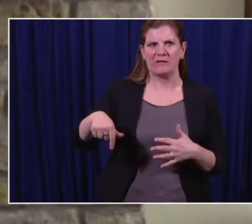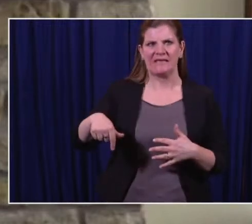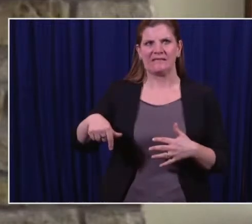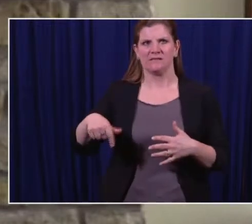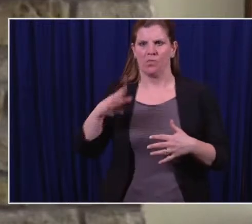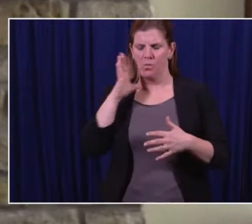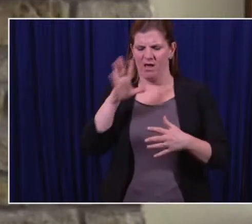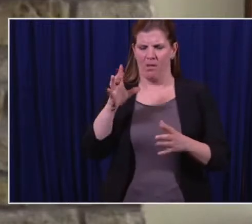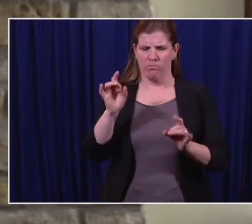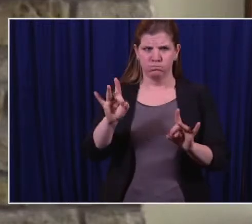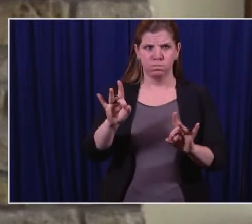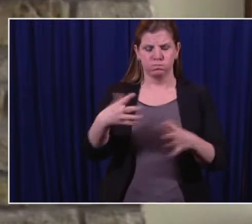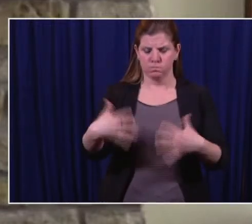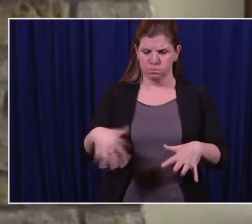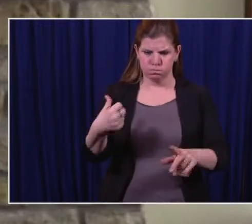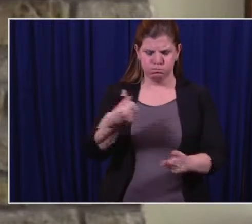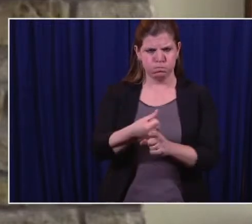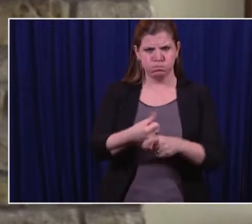differently?